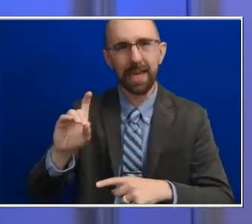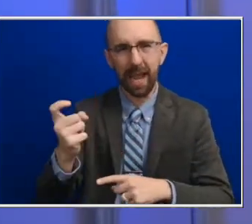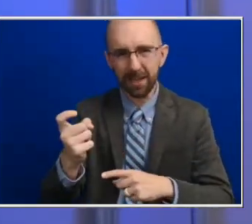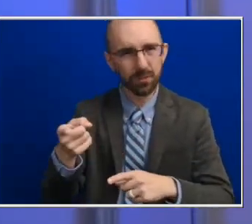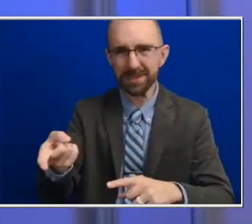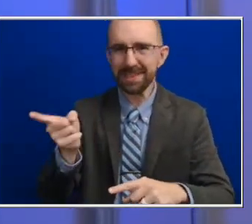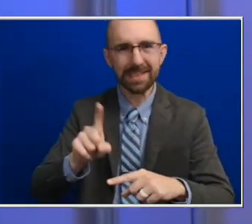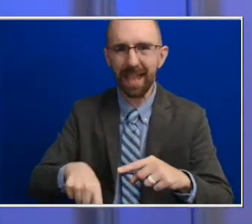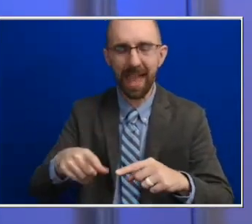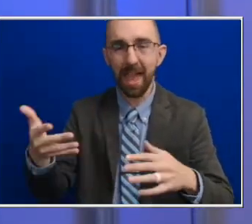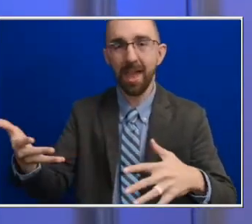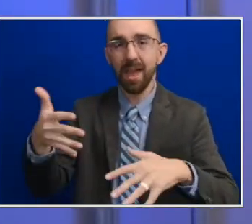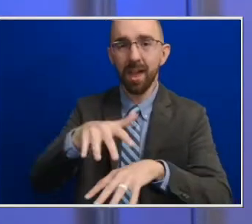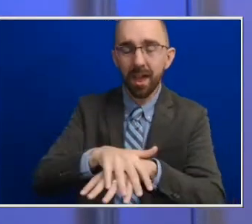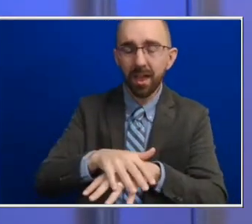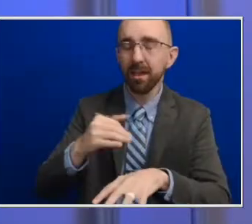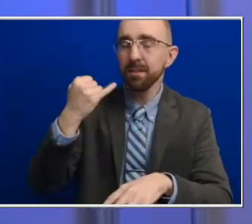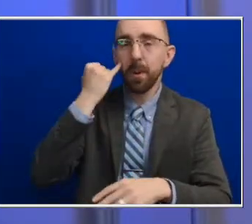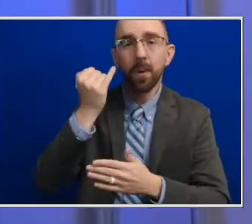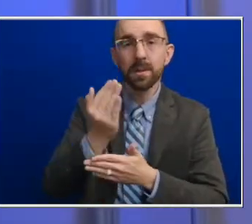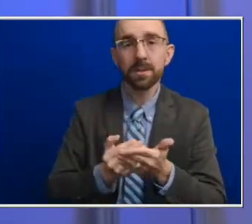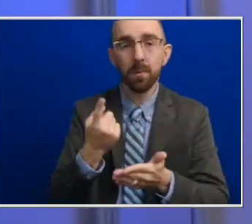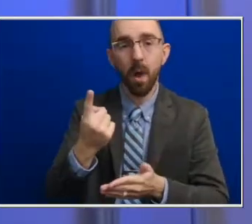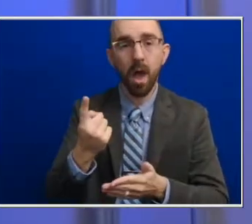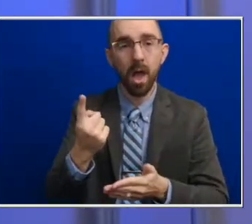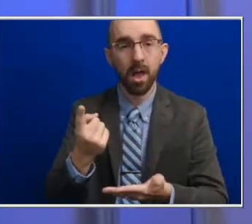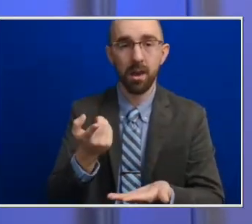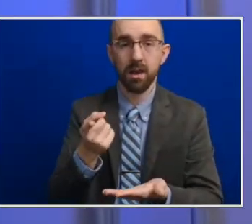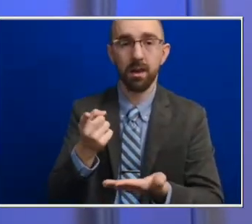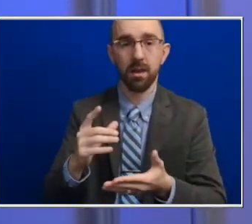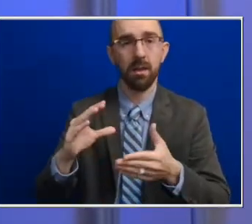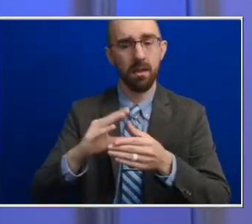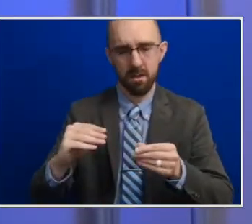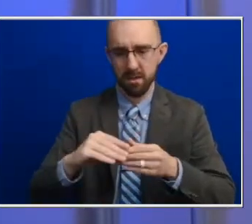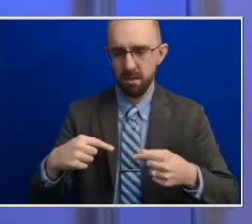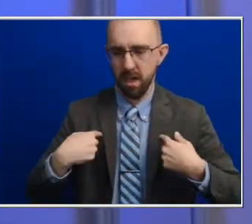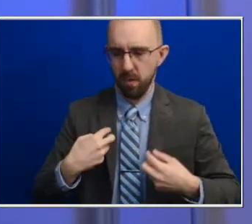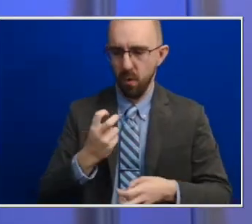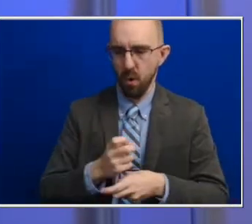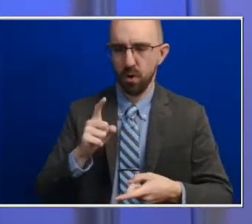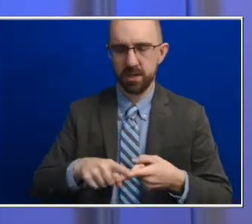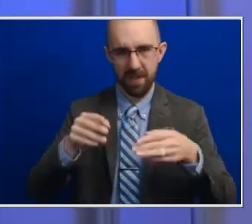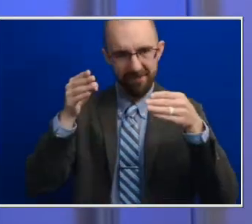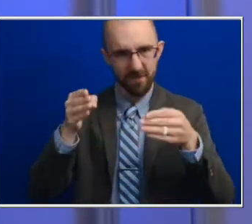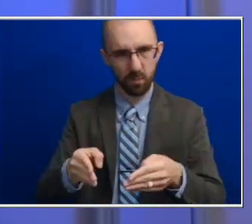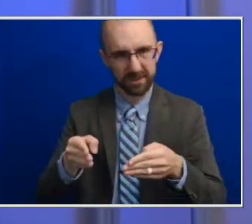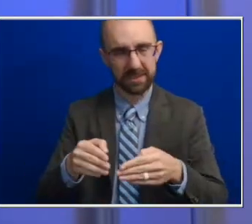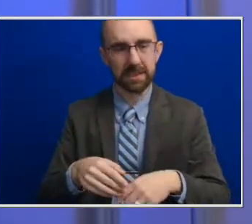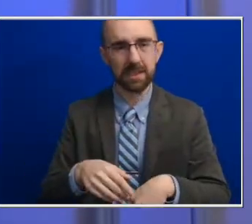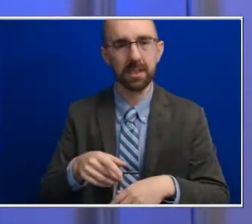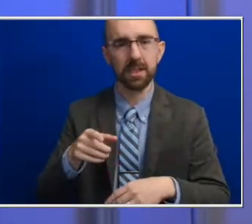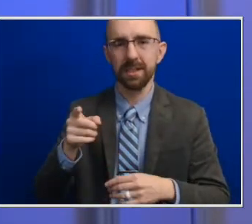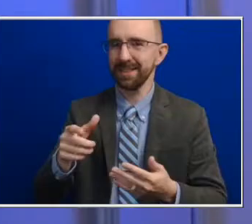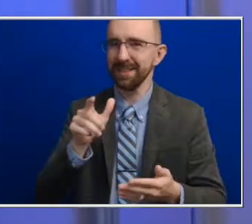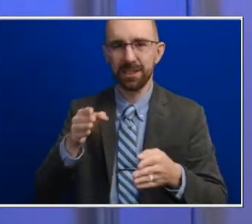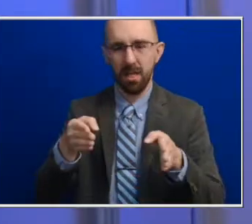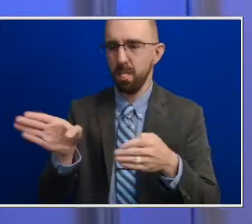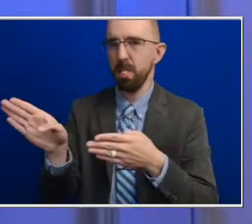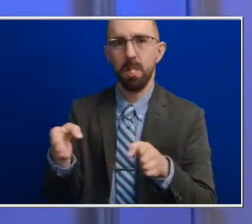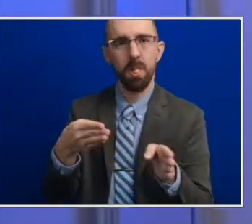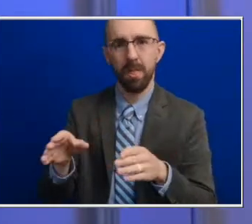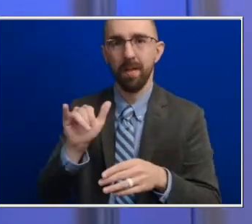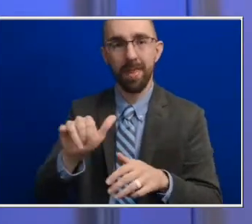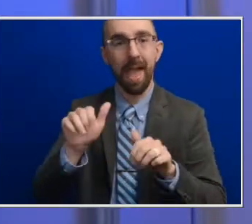overlap. If someone says they're sad, they're having a hard time concentrating, their focus isn't just the same, that could be a number